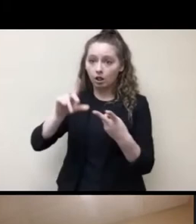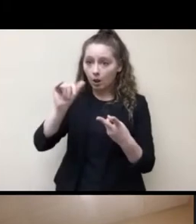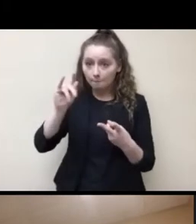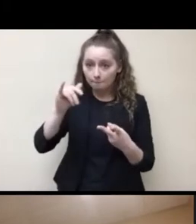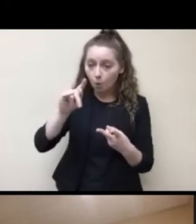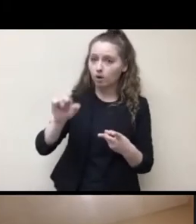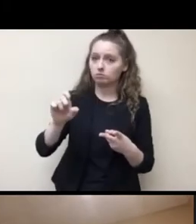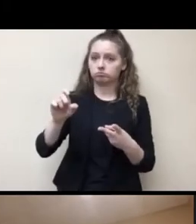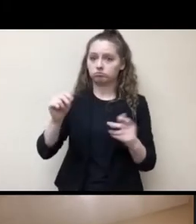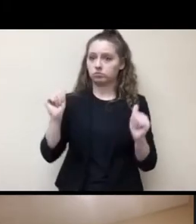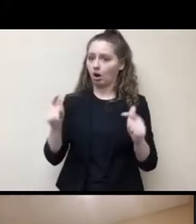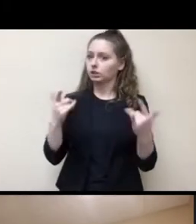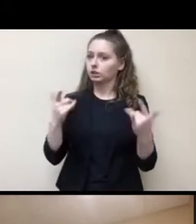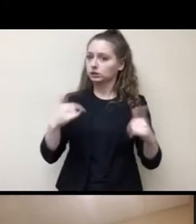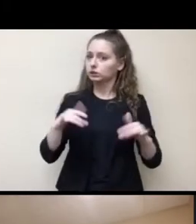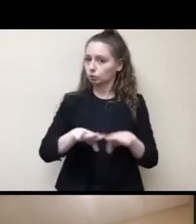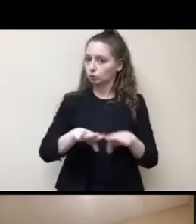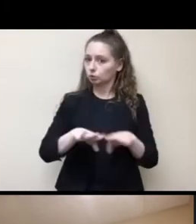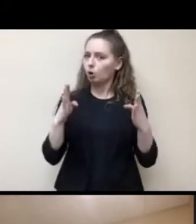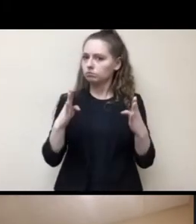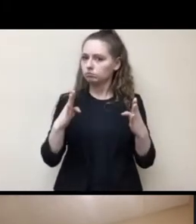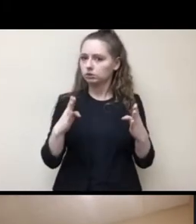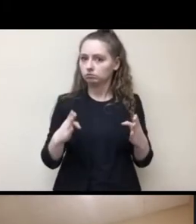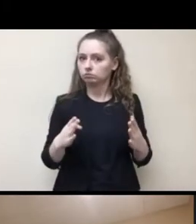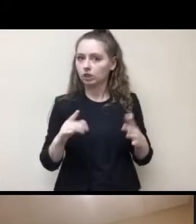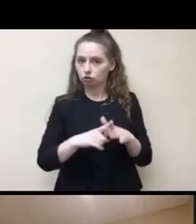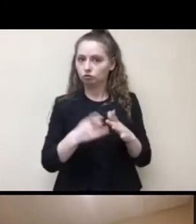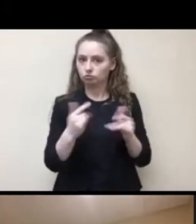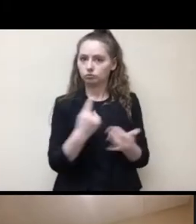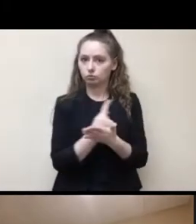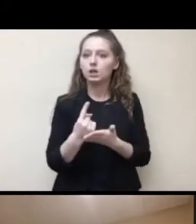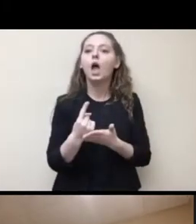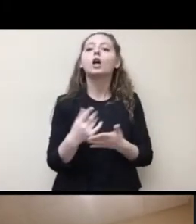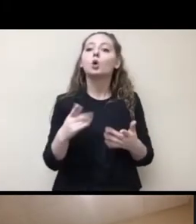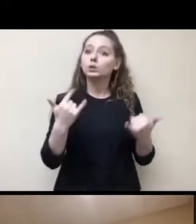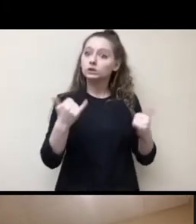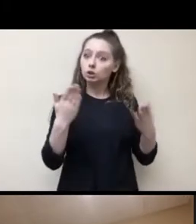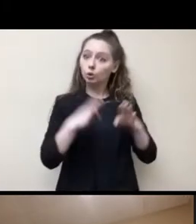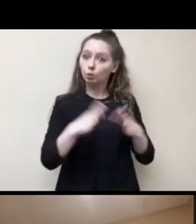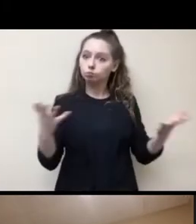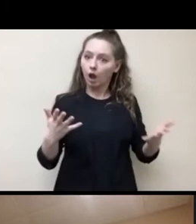week. So what is still closed? Bars and nightclubs,